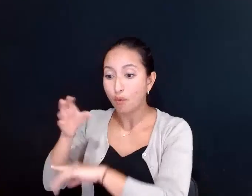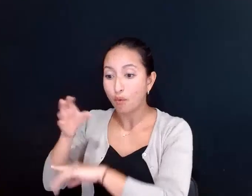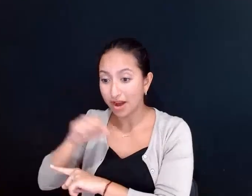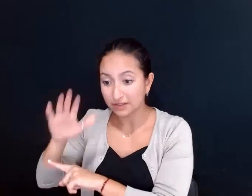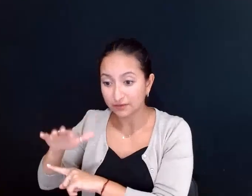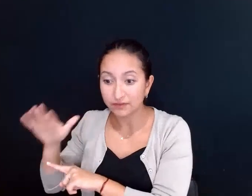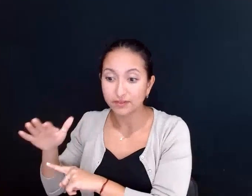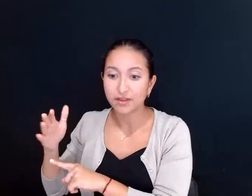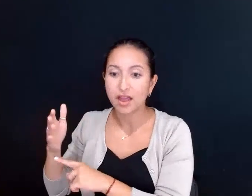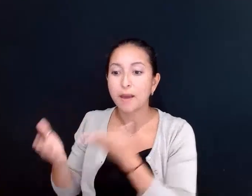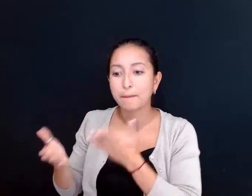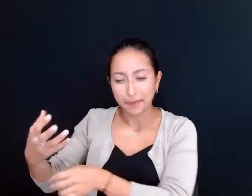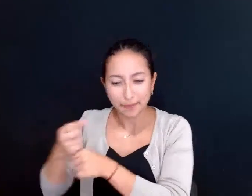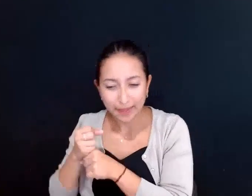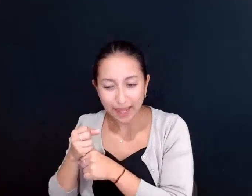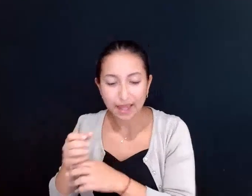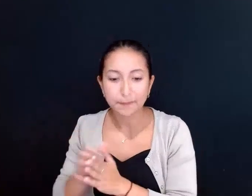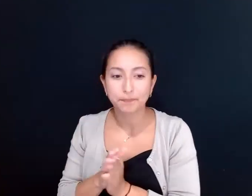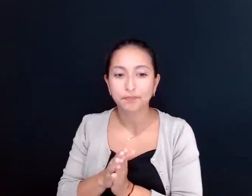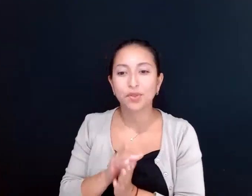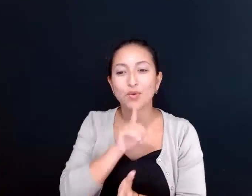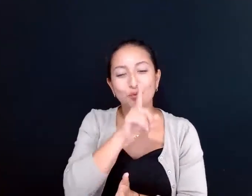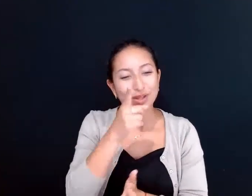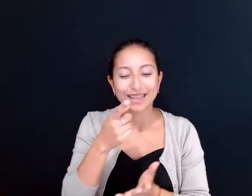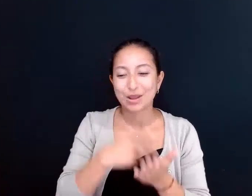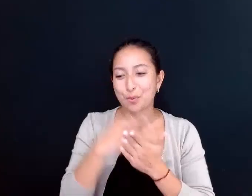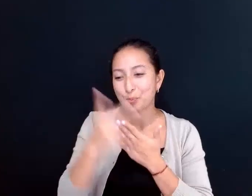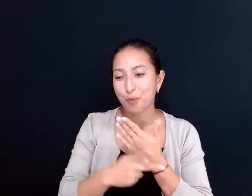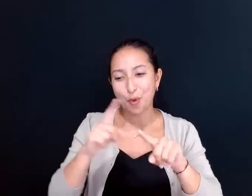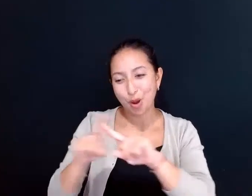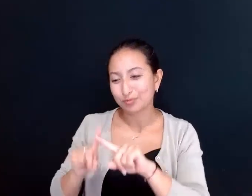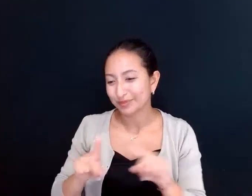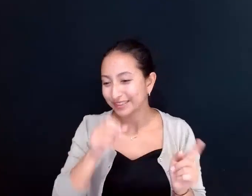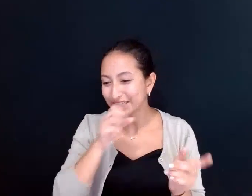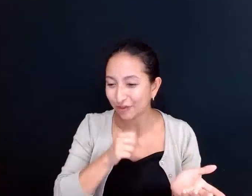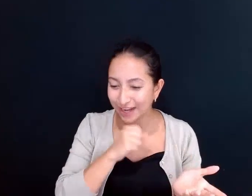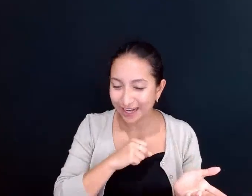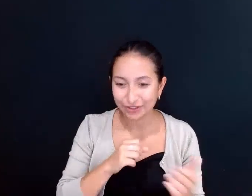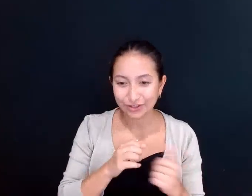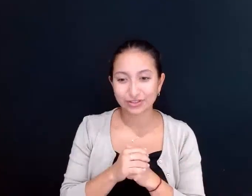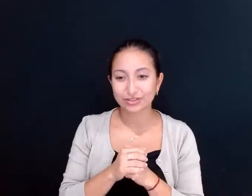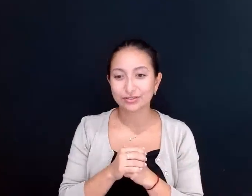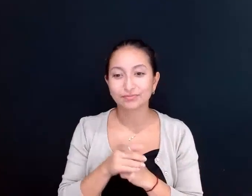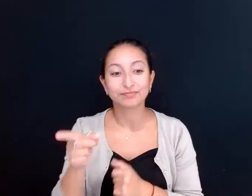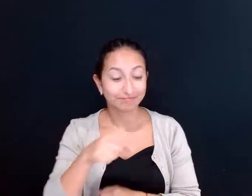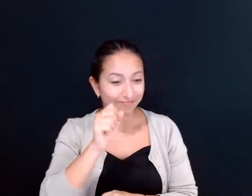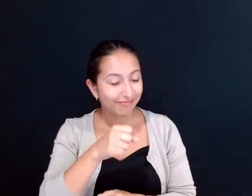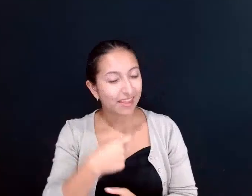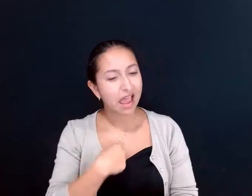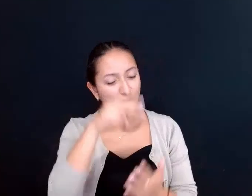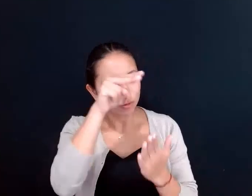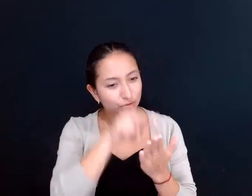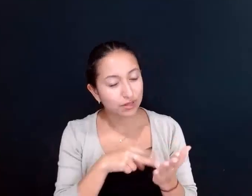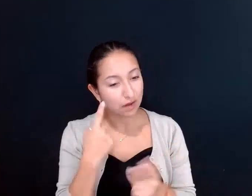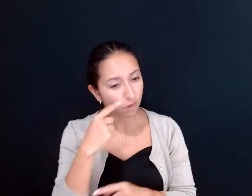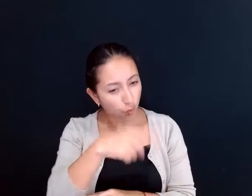it's funny how all these different programs have different ages for different things. Um, Yes, because I was reading for you